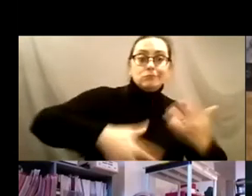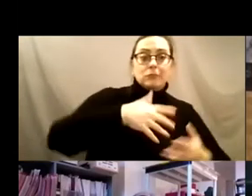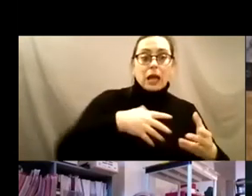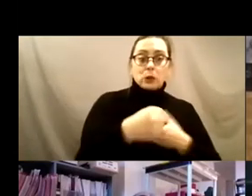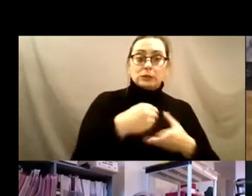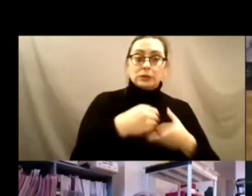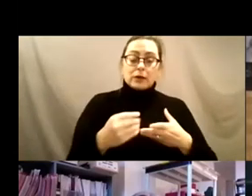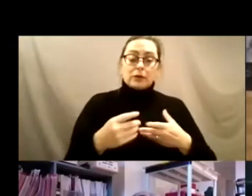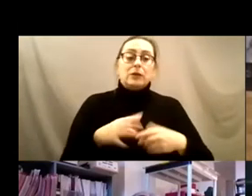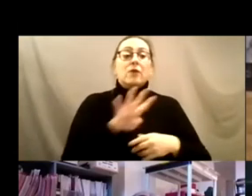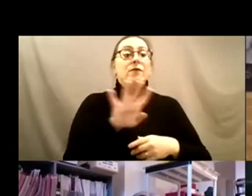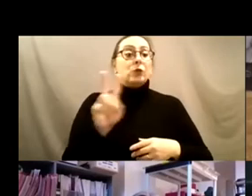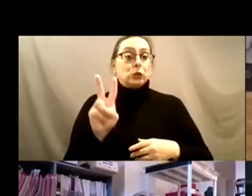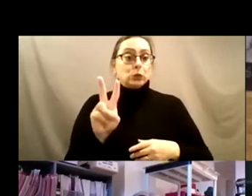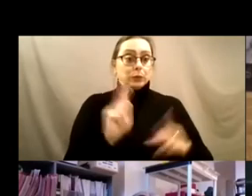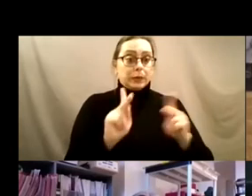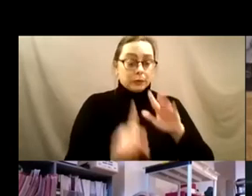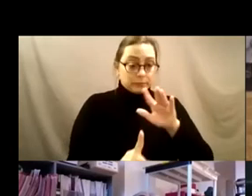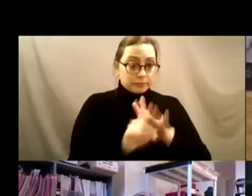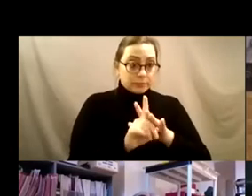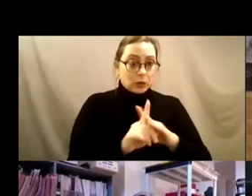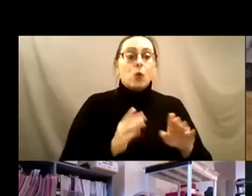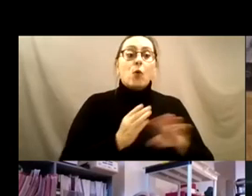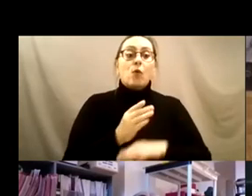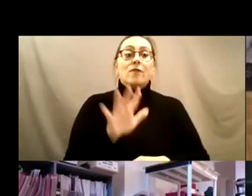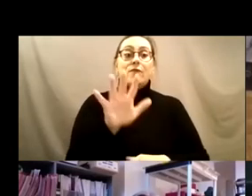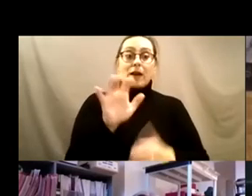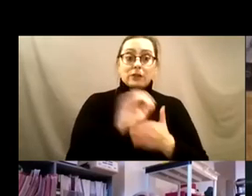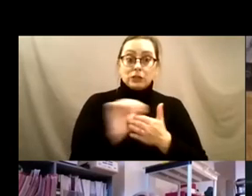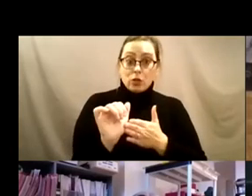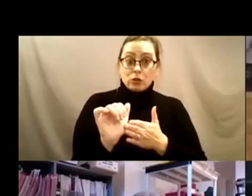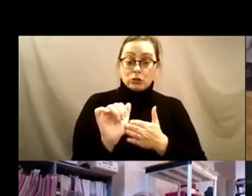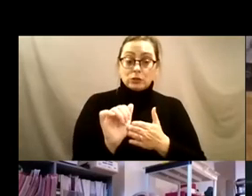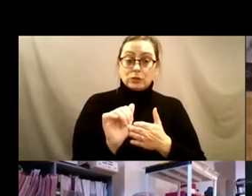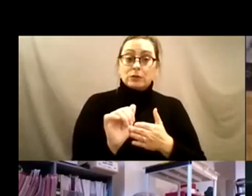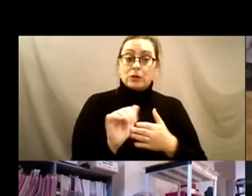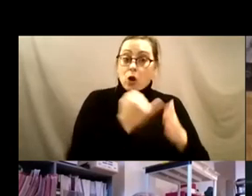were 42 attendees and over $500 worth of artwork was sold.